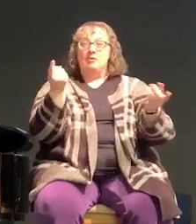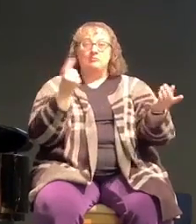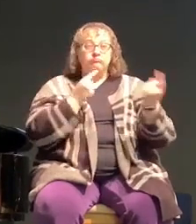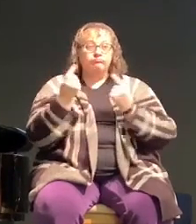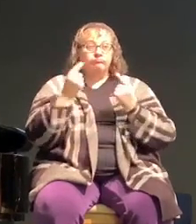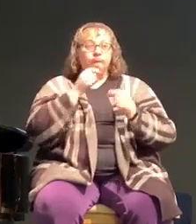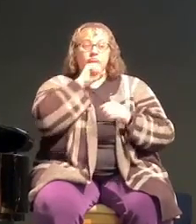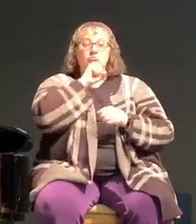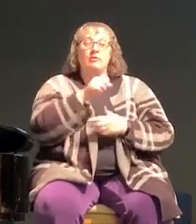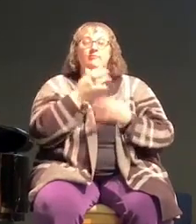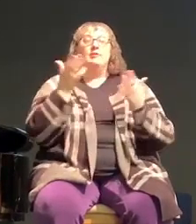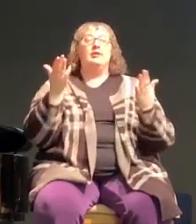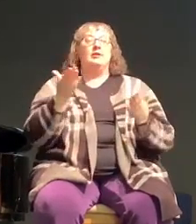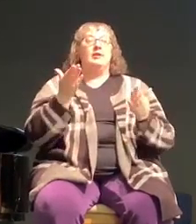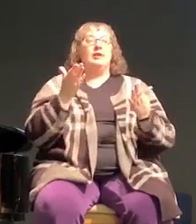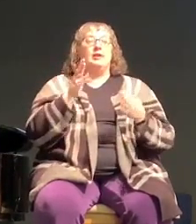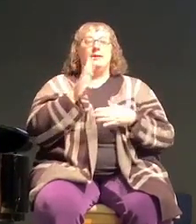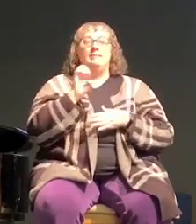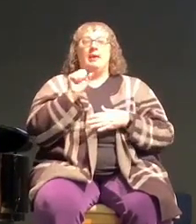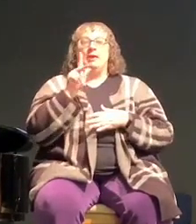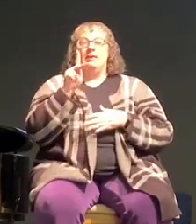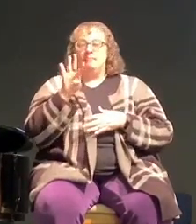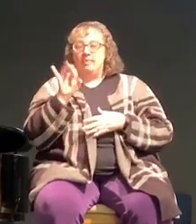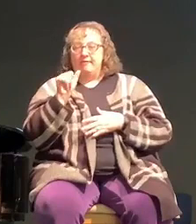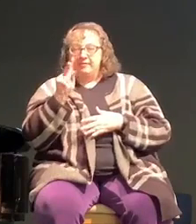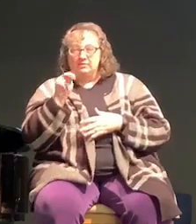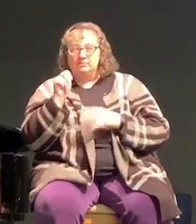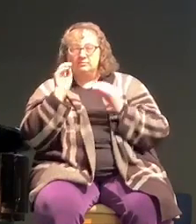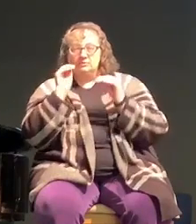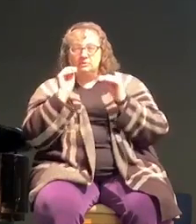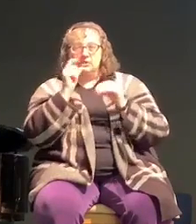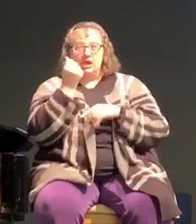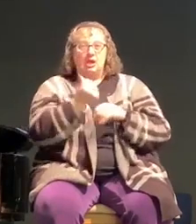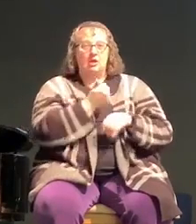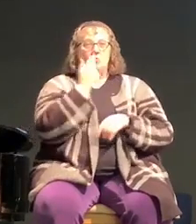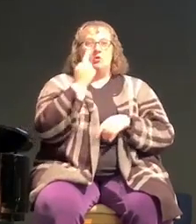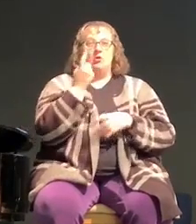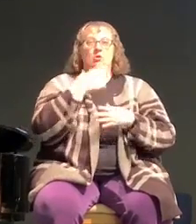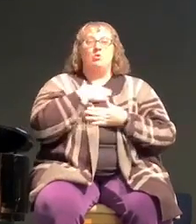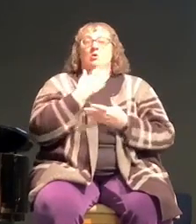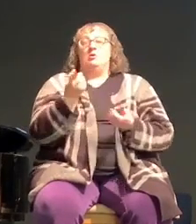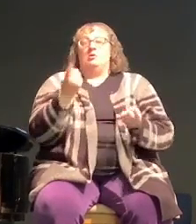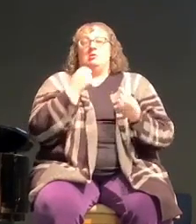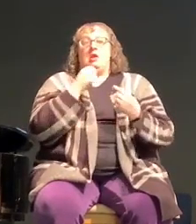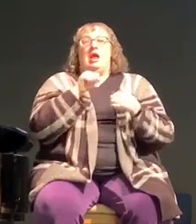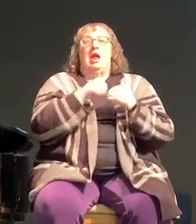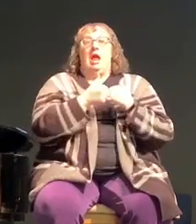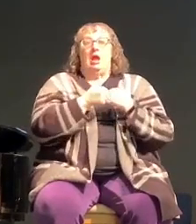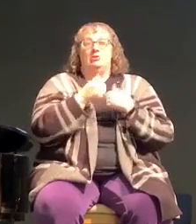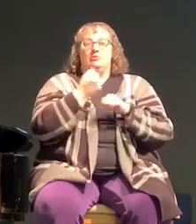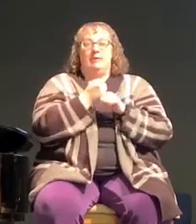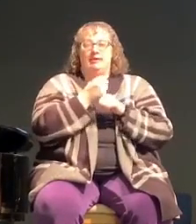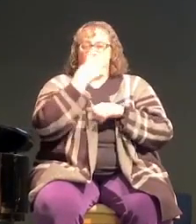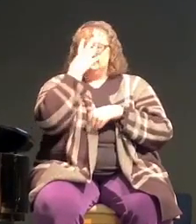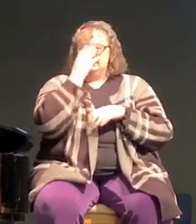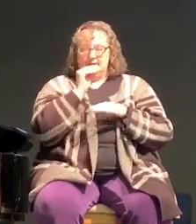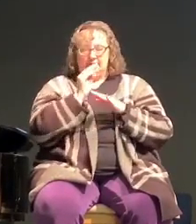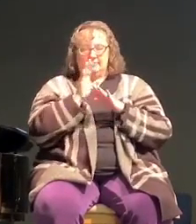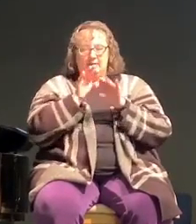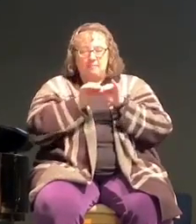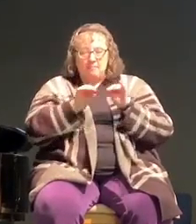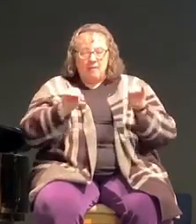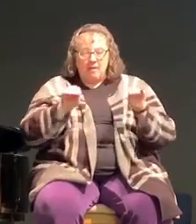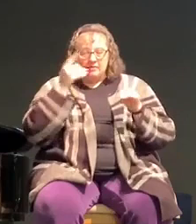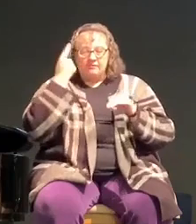love for you to be here. Becky Blevins is actually going to be teaching anyone that is willing to come out how to make sleeping mats for the